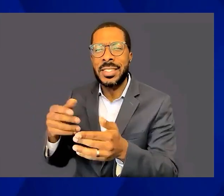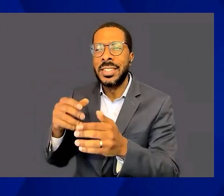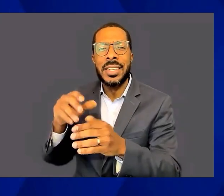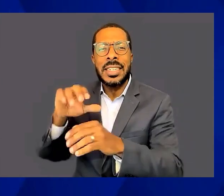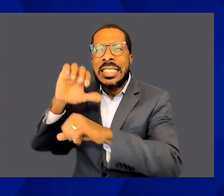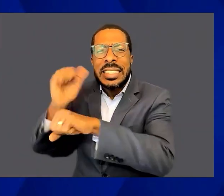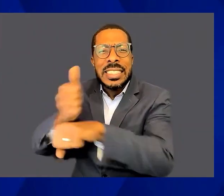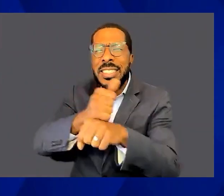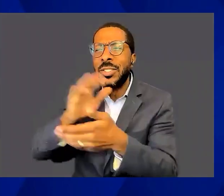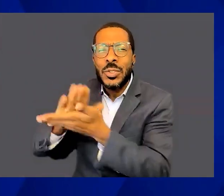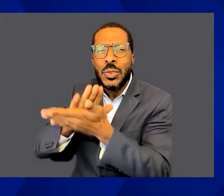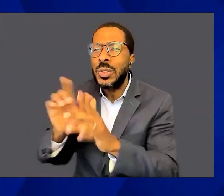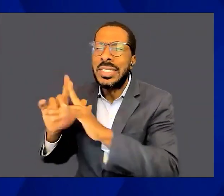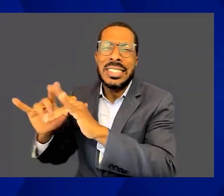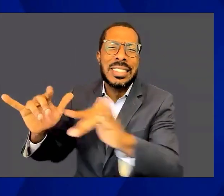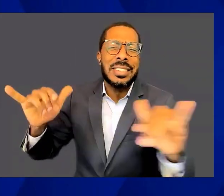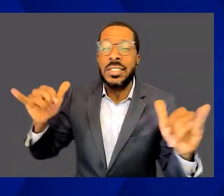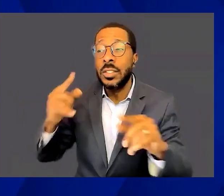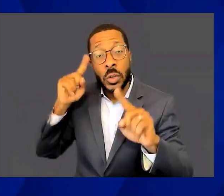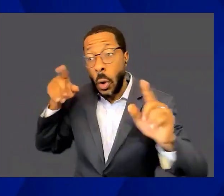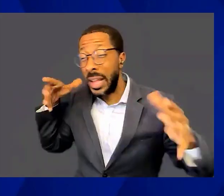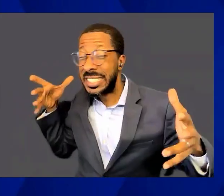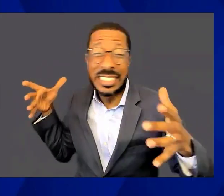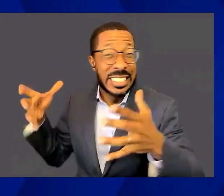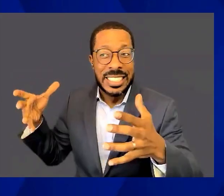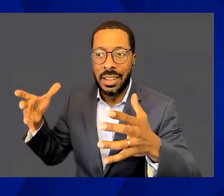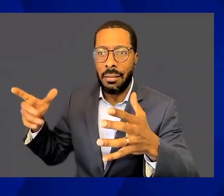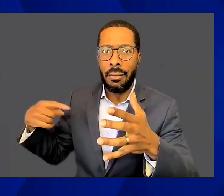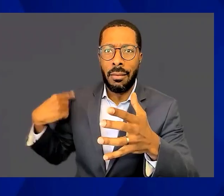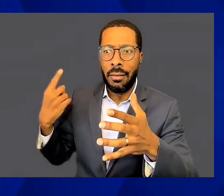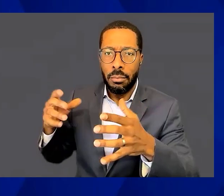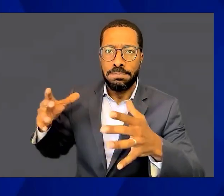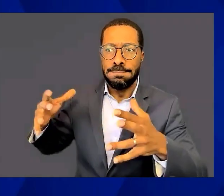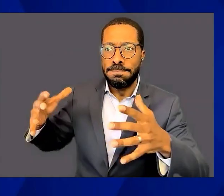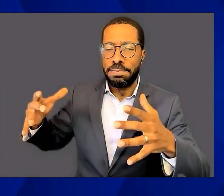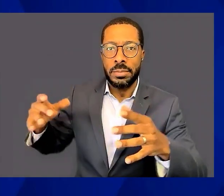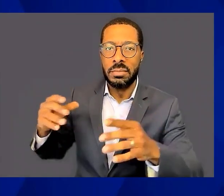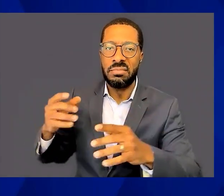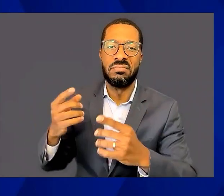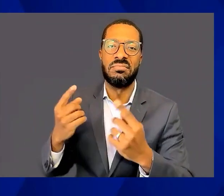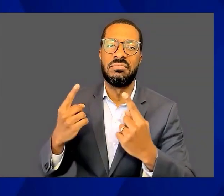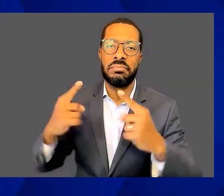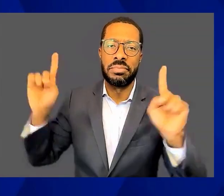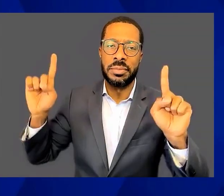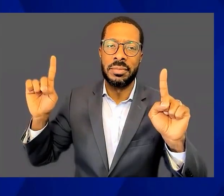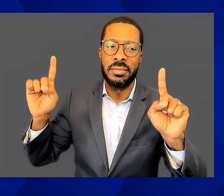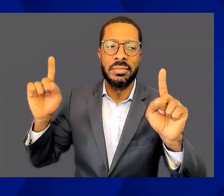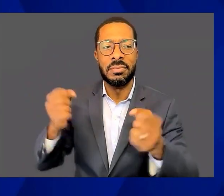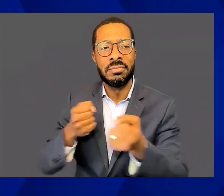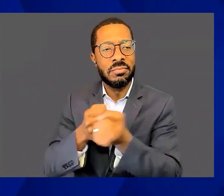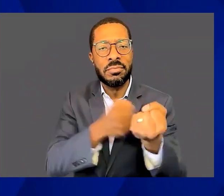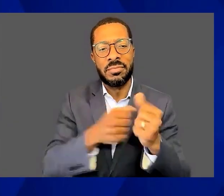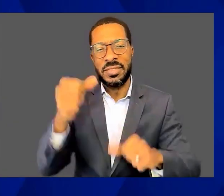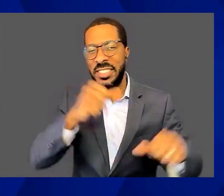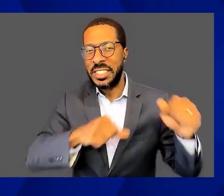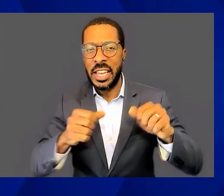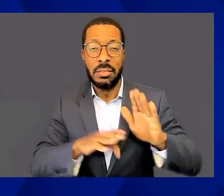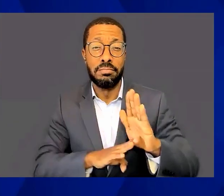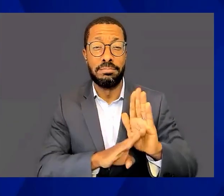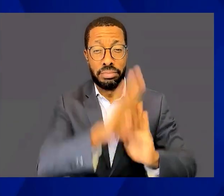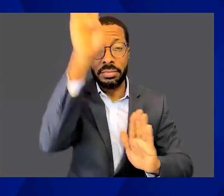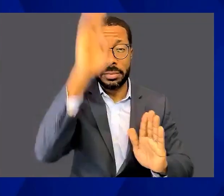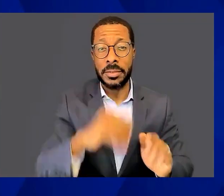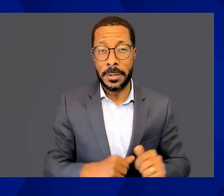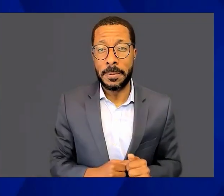strengthen the scientific workforce. Now, our nation and our world face challenges that require the full range of scientific talent and